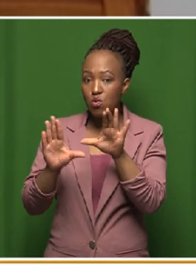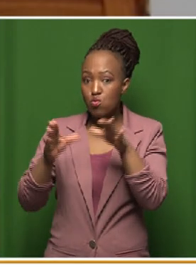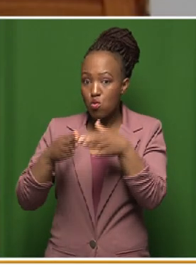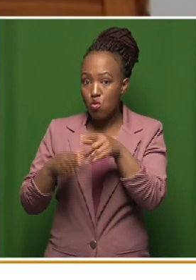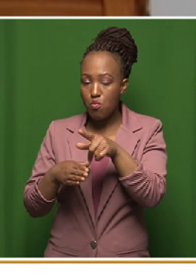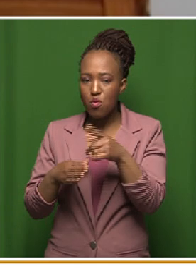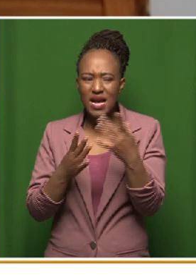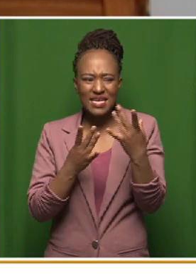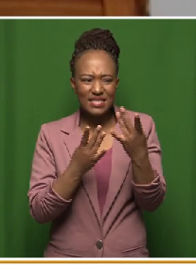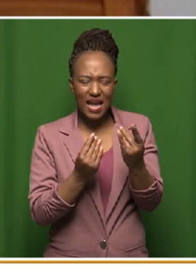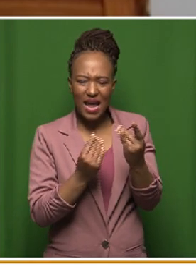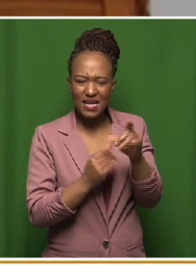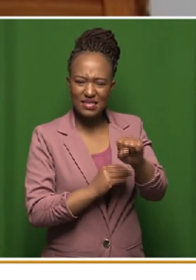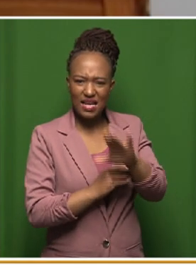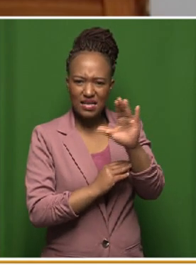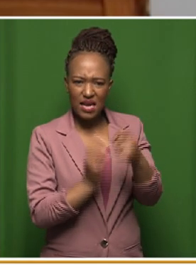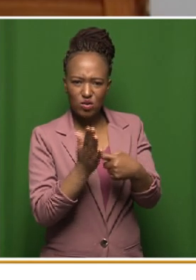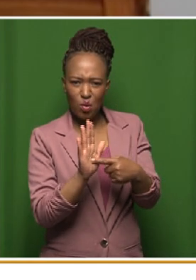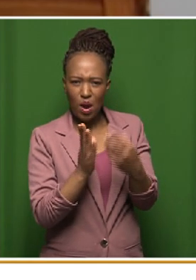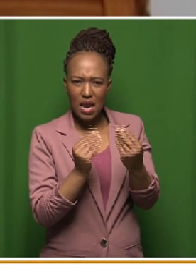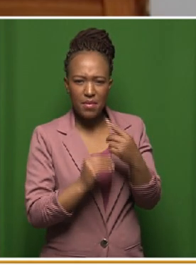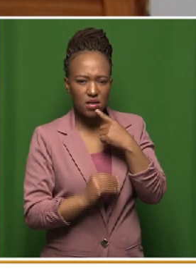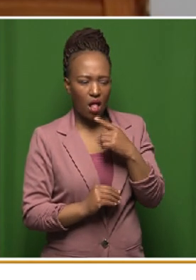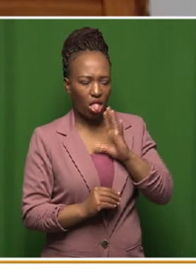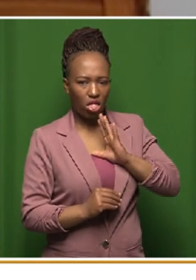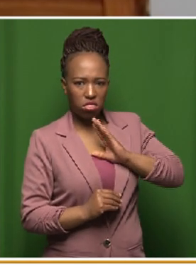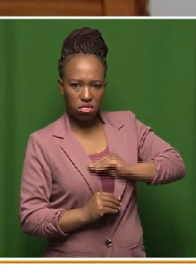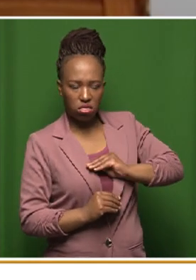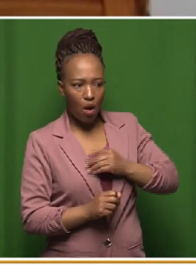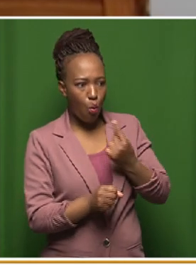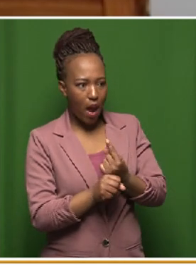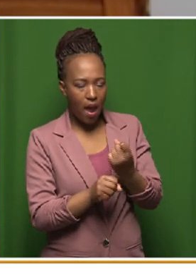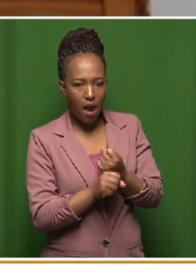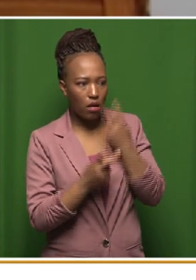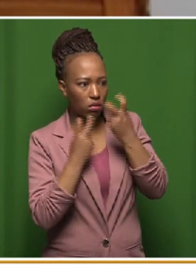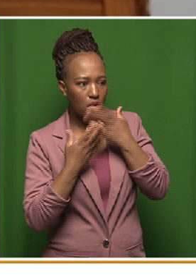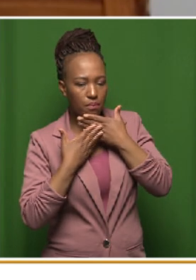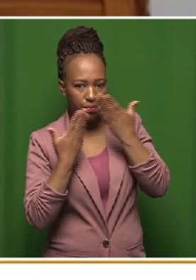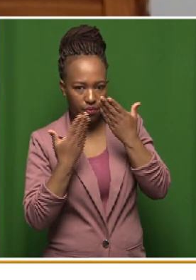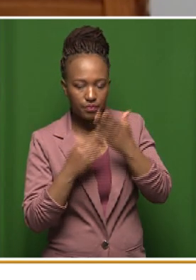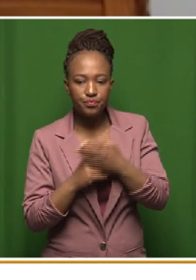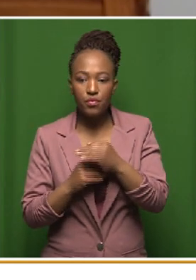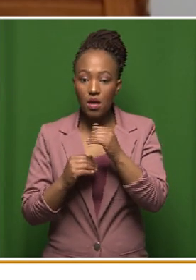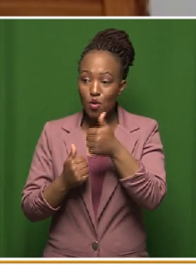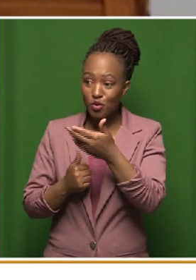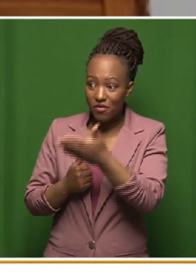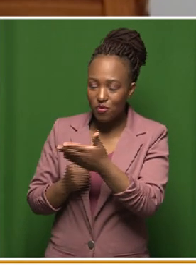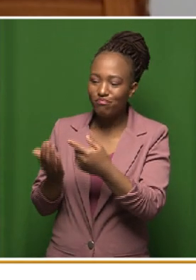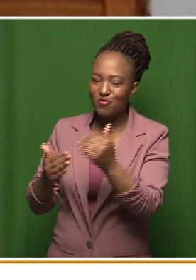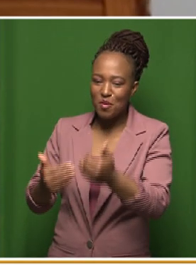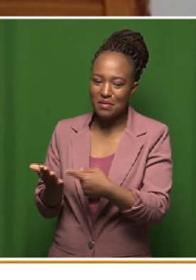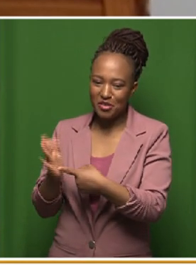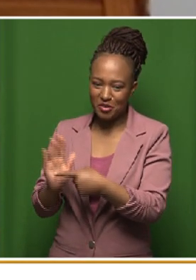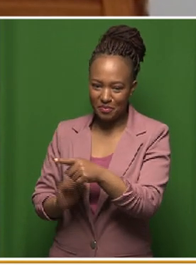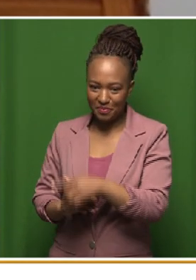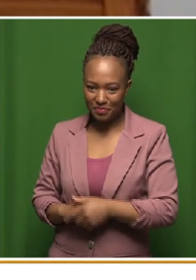might paint the wrong picture by calling people discouraged work seekers. And he joins us now. Dawie, good to have you. Welcome to the show.